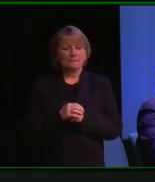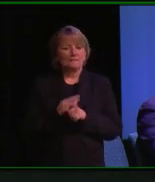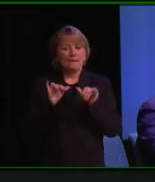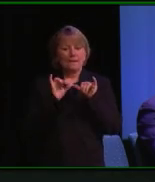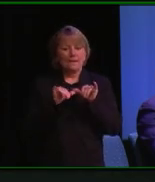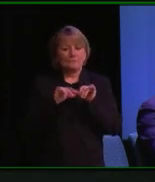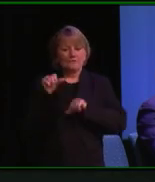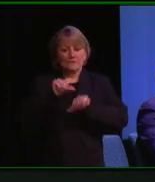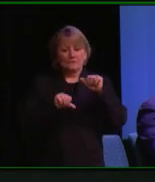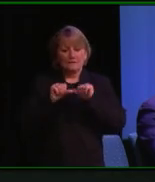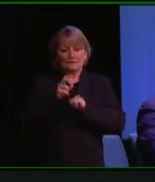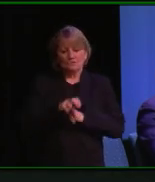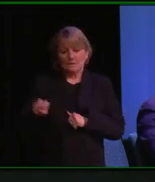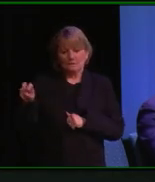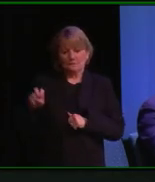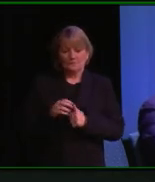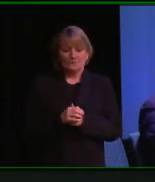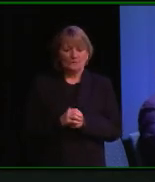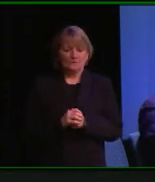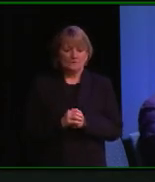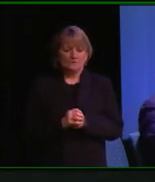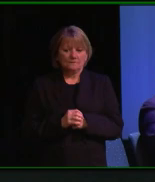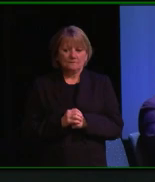Engineering Science Transfer.